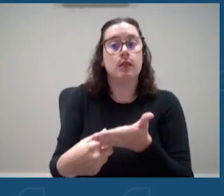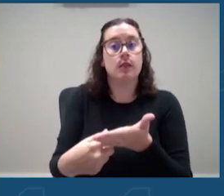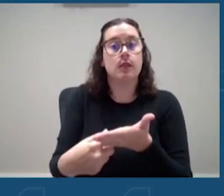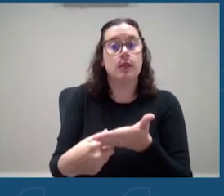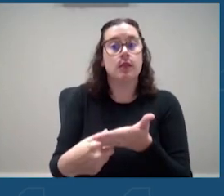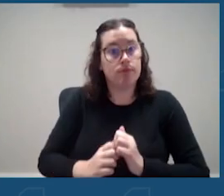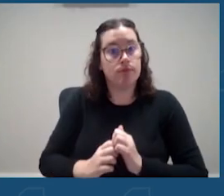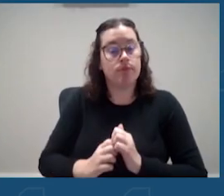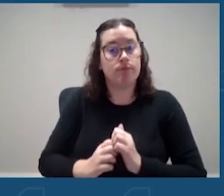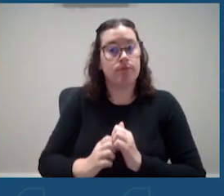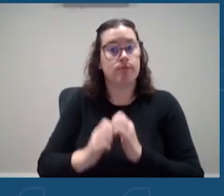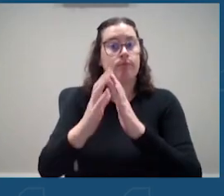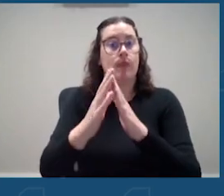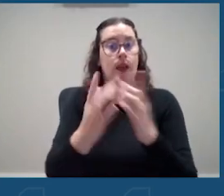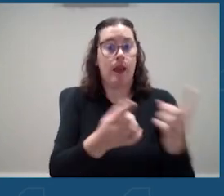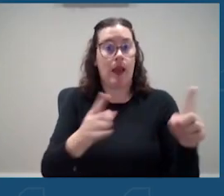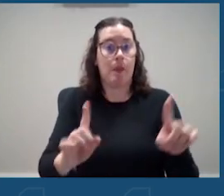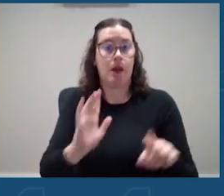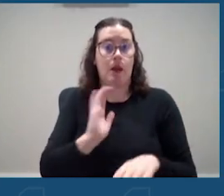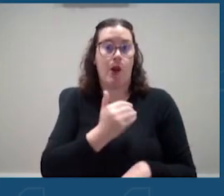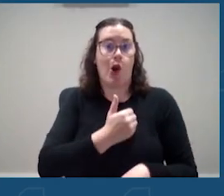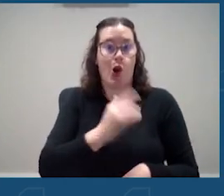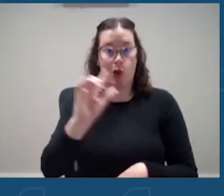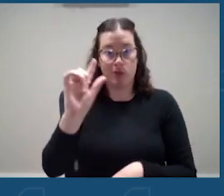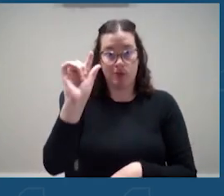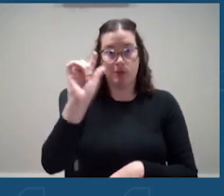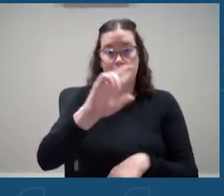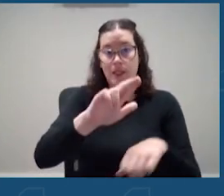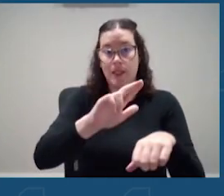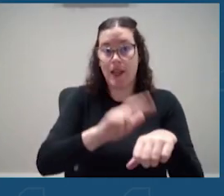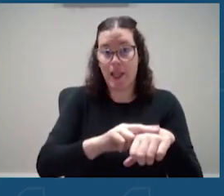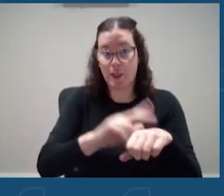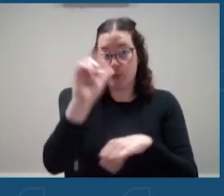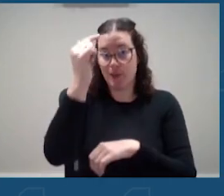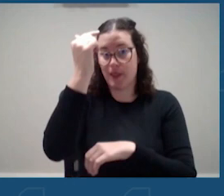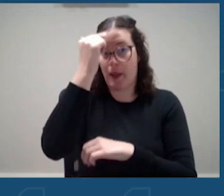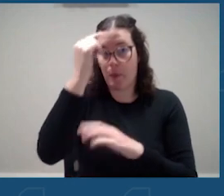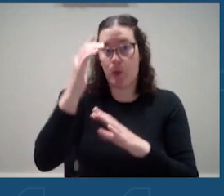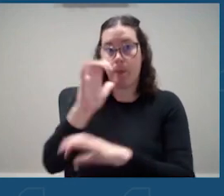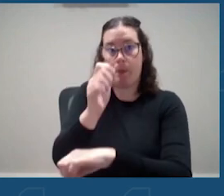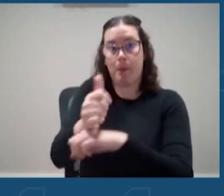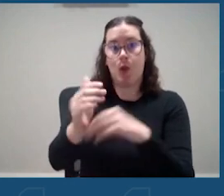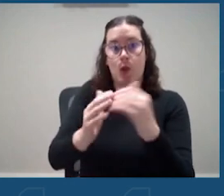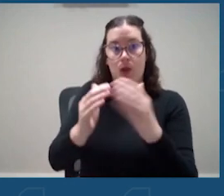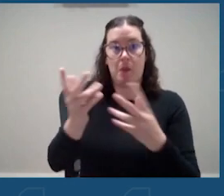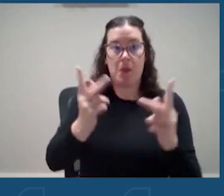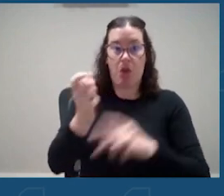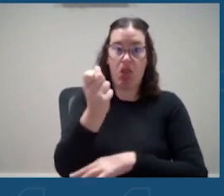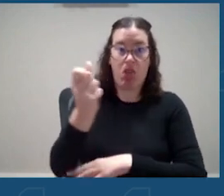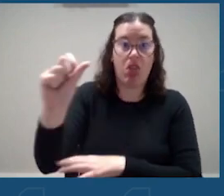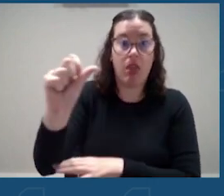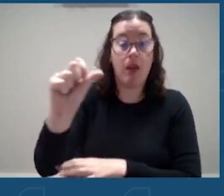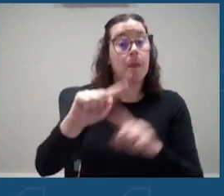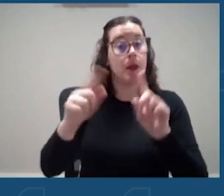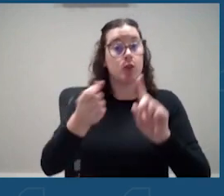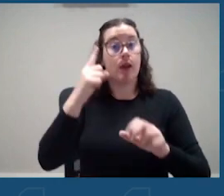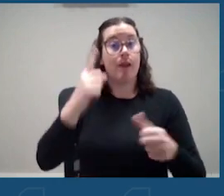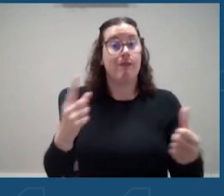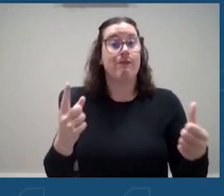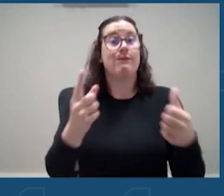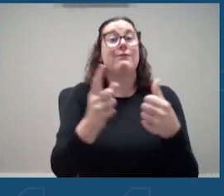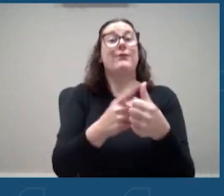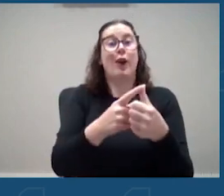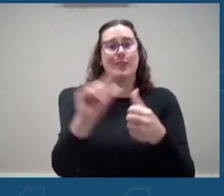occurred in our nation's capital at this time. We're also recognizing the fact that this is the nation's first capital here in New York City